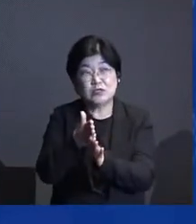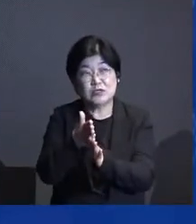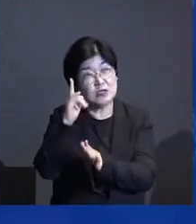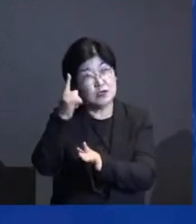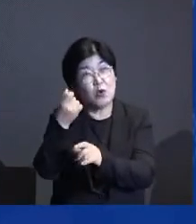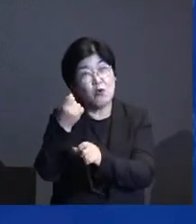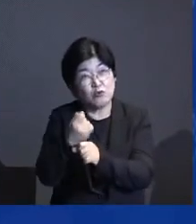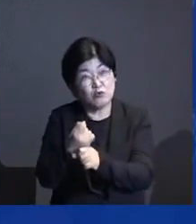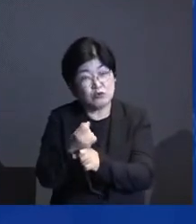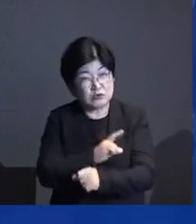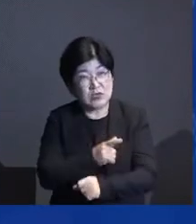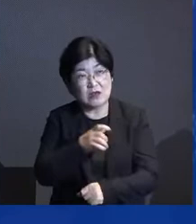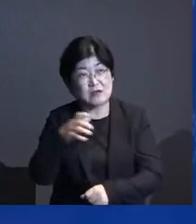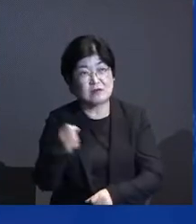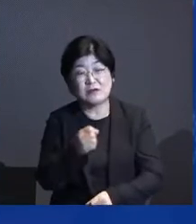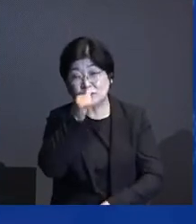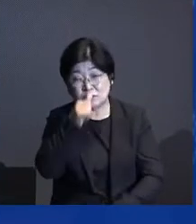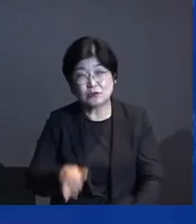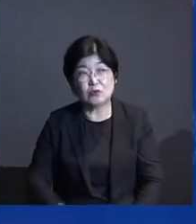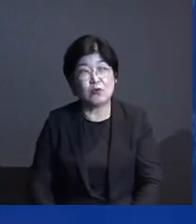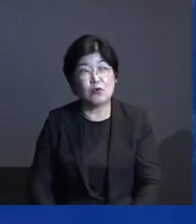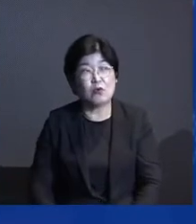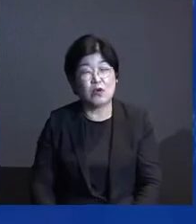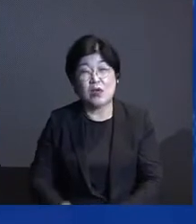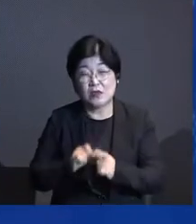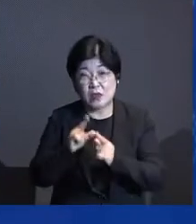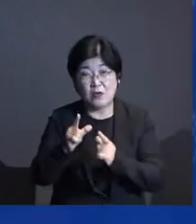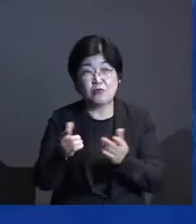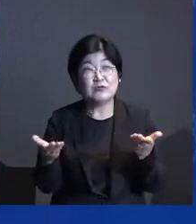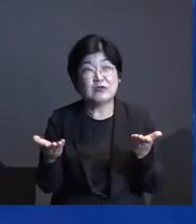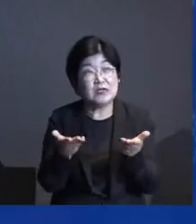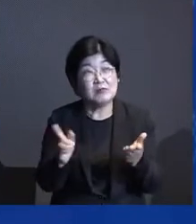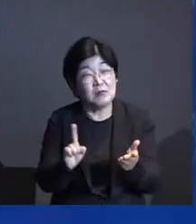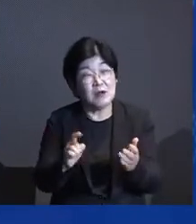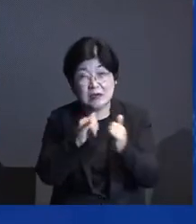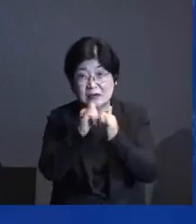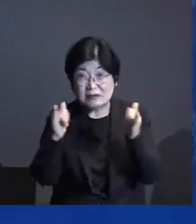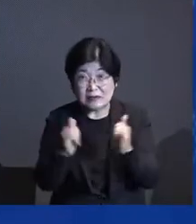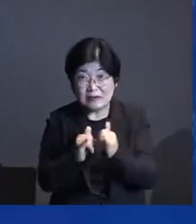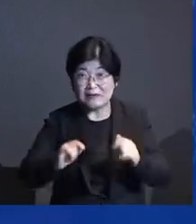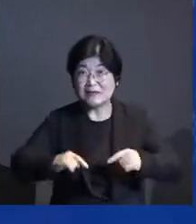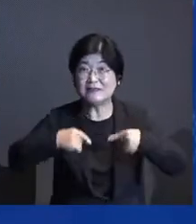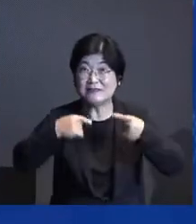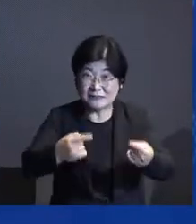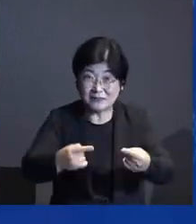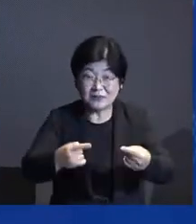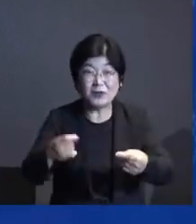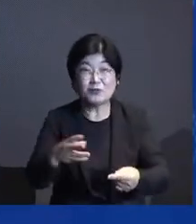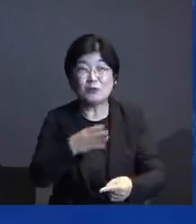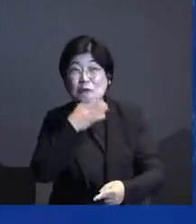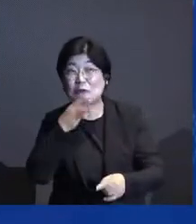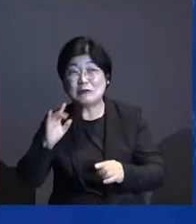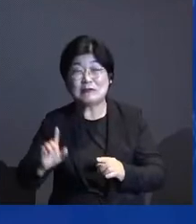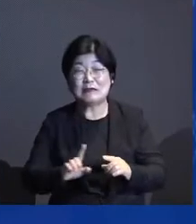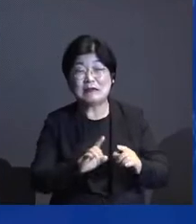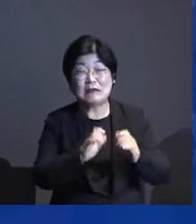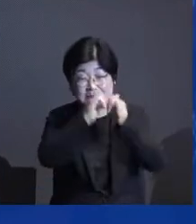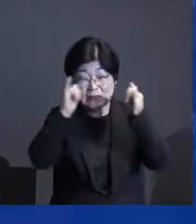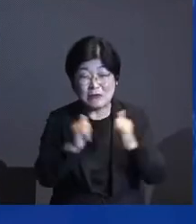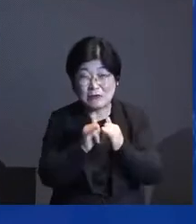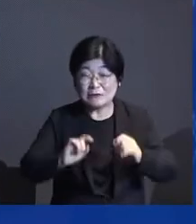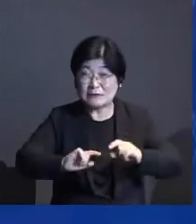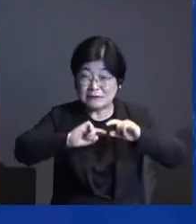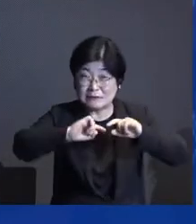works her work focuses on participation and social participation of older people, age-appropriate urban